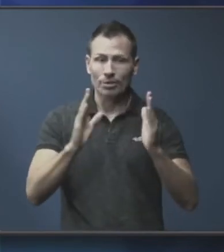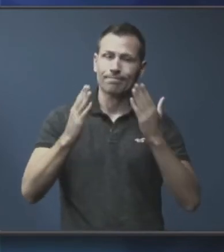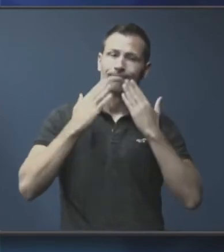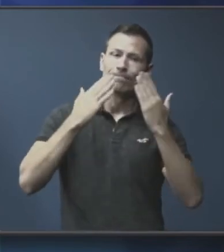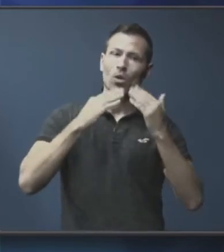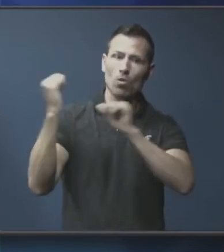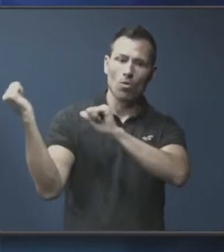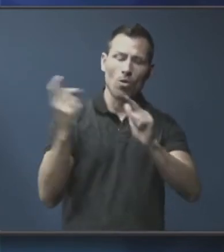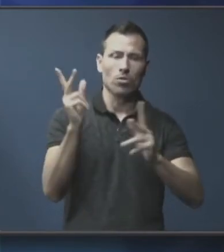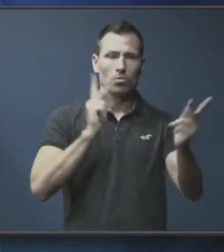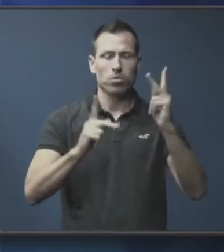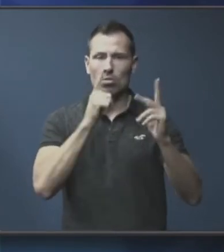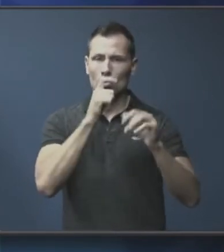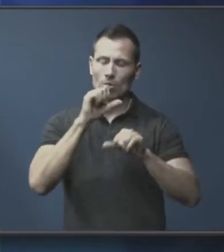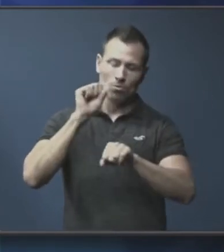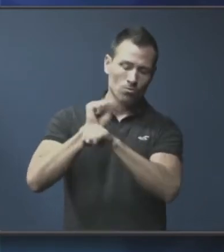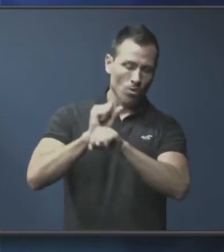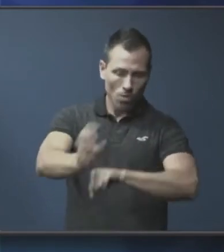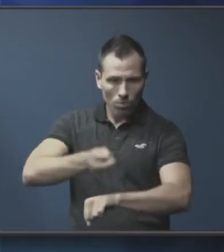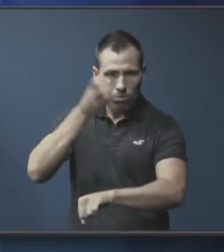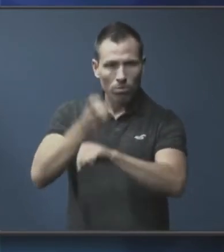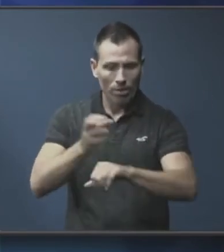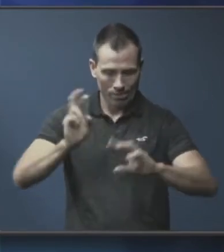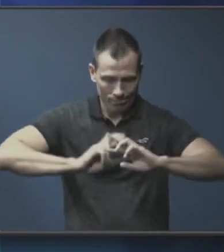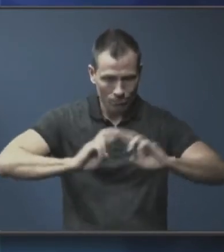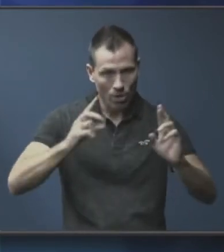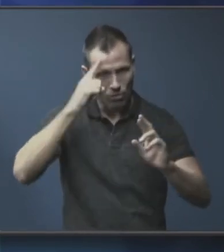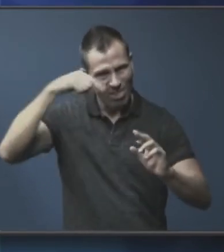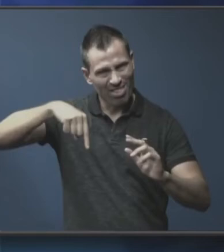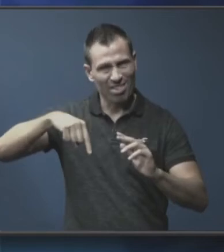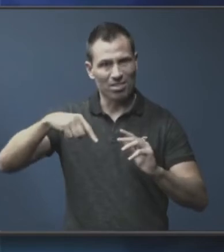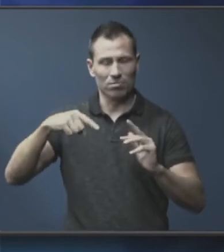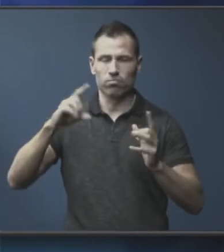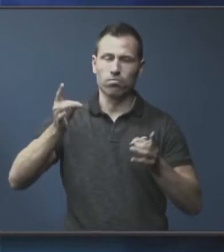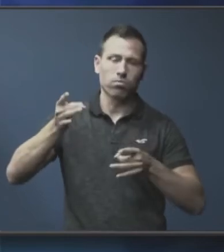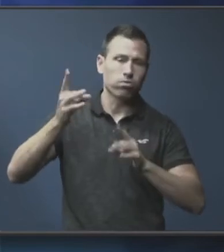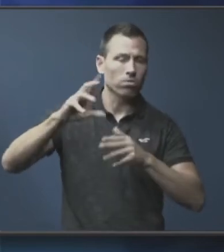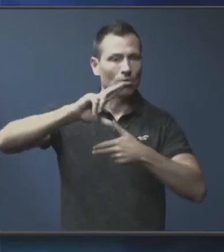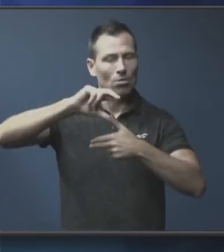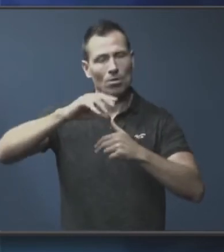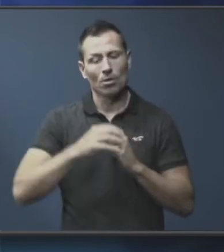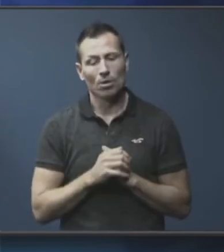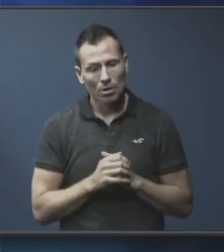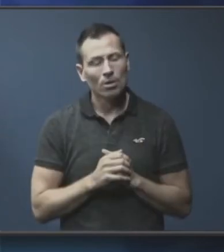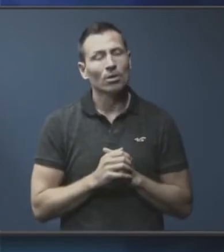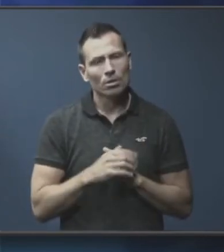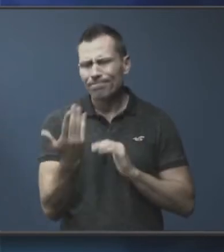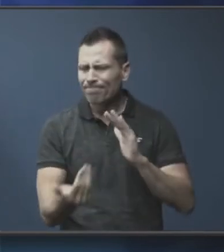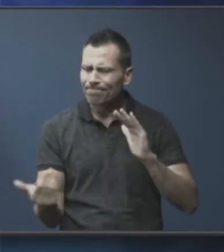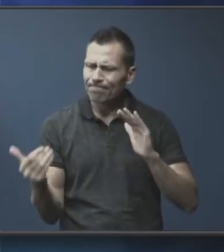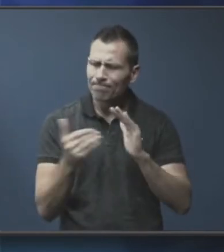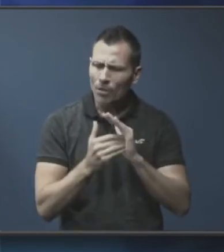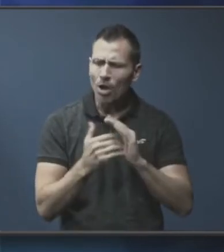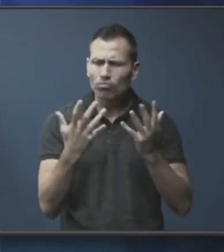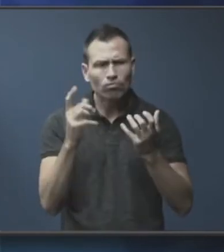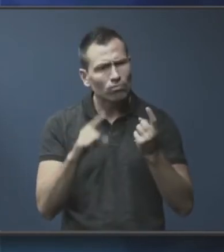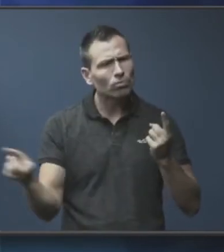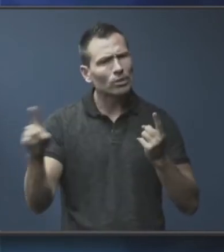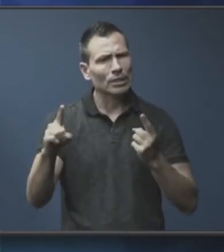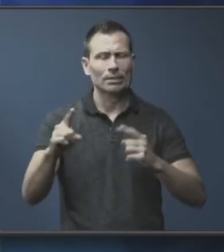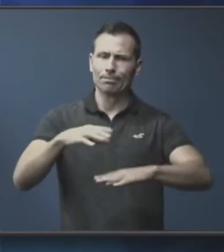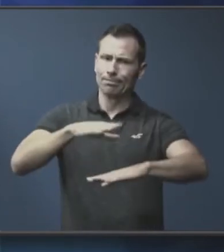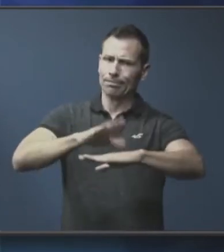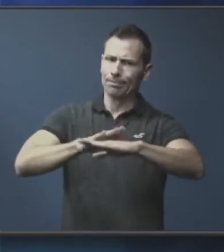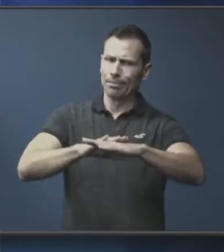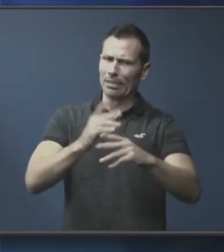to prepare for this storm that's out there. So again, everyone take precautions and be safe as